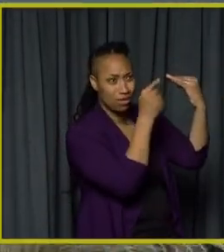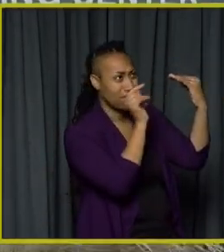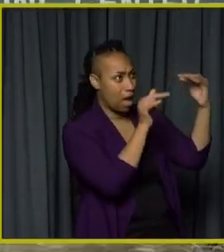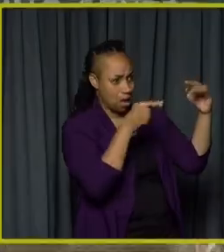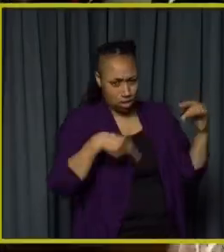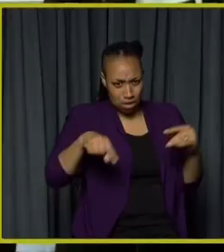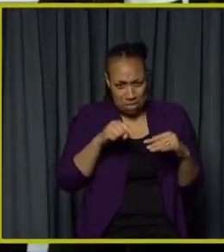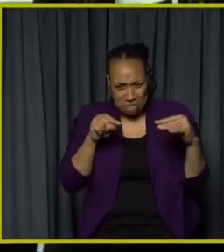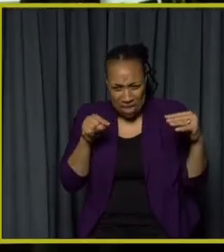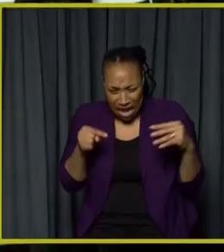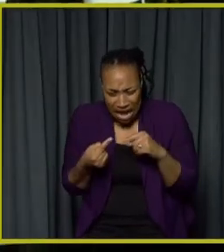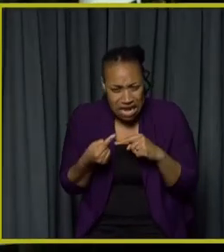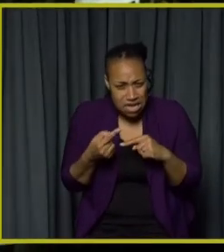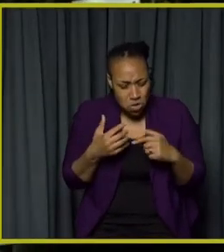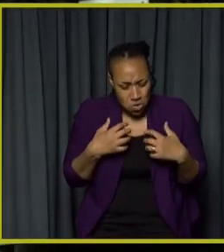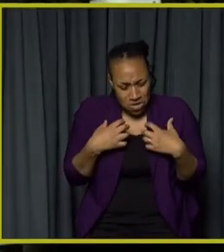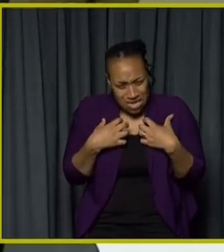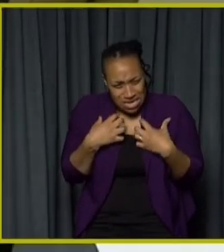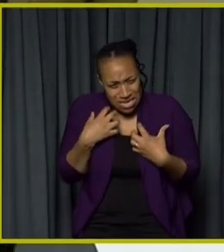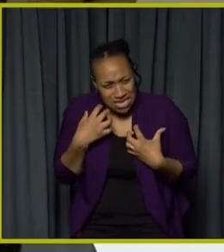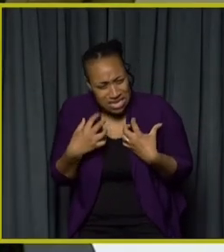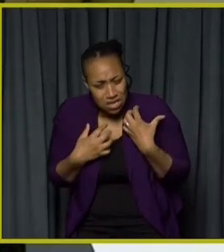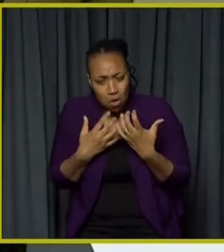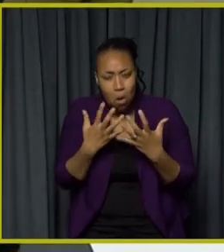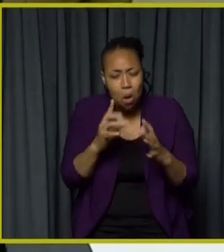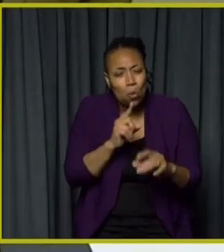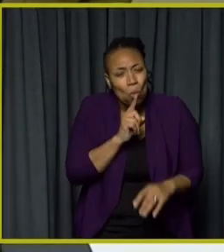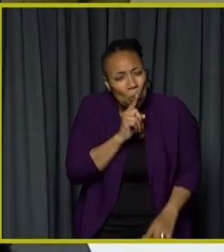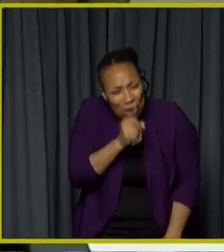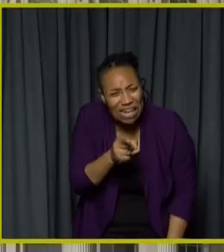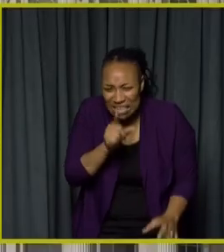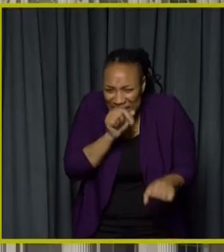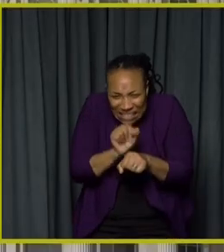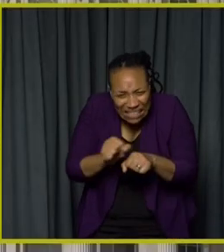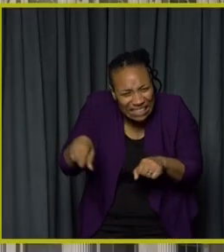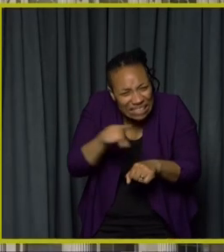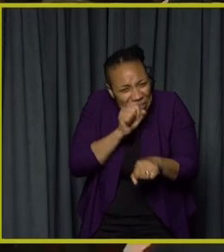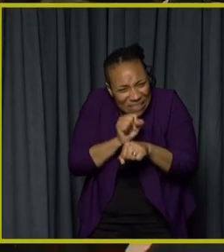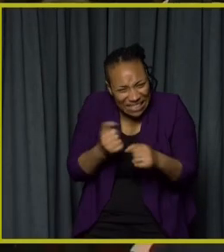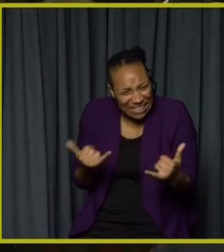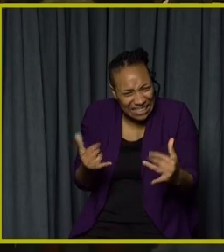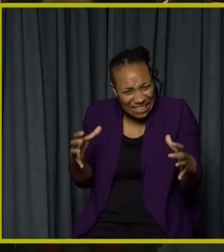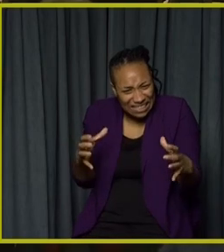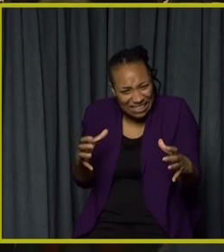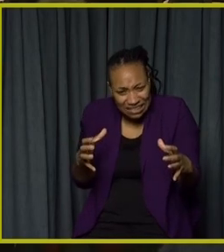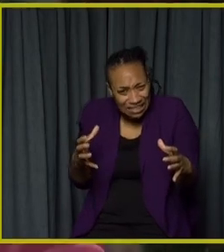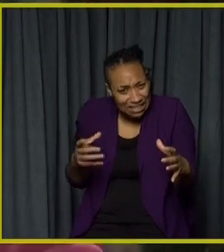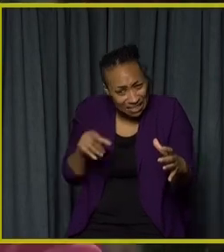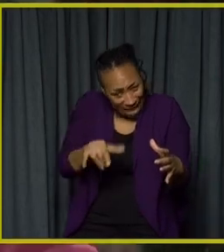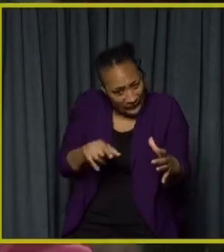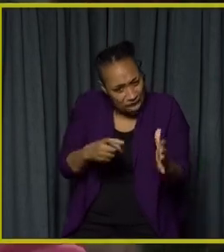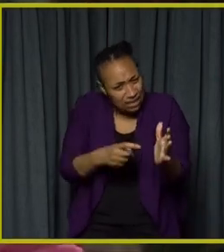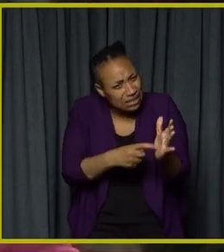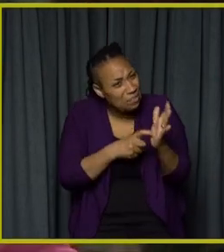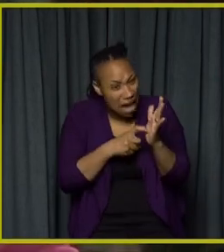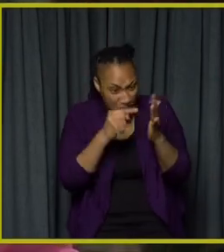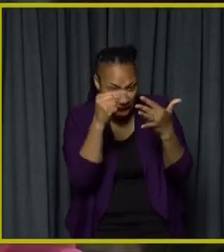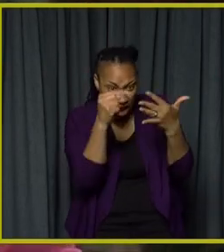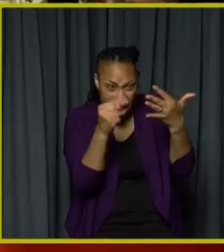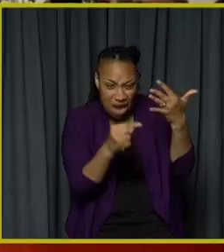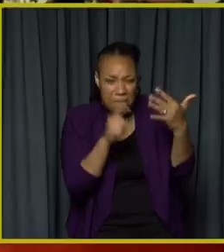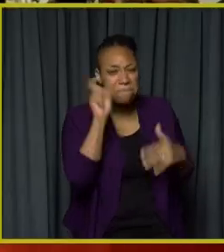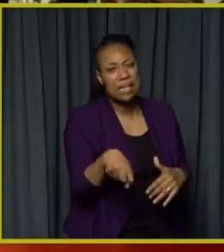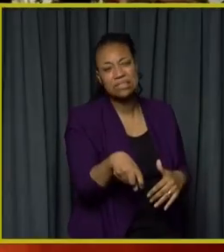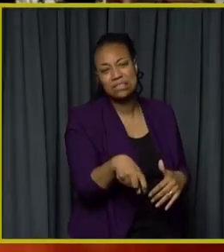real, and the demands of our movement are moral. We know what we want to focus on. Our agenda is